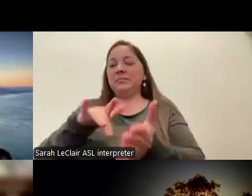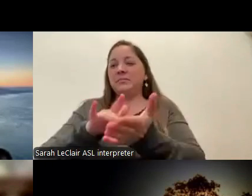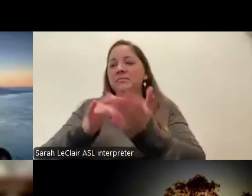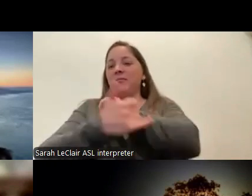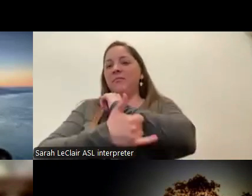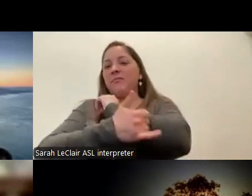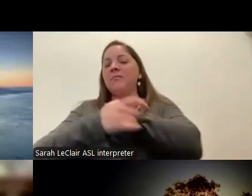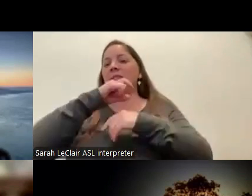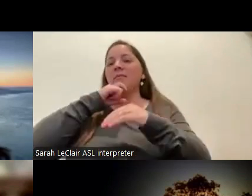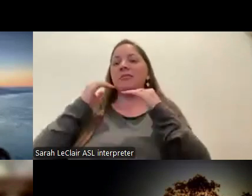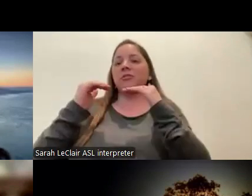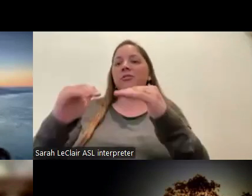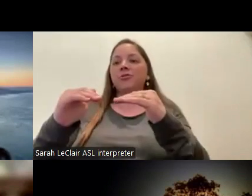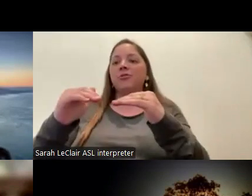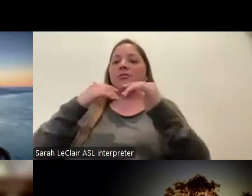and